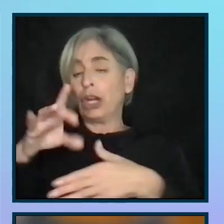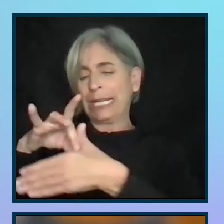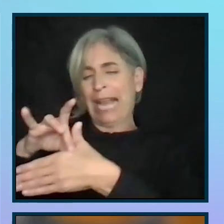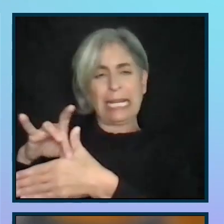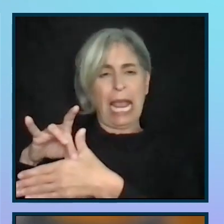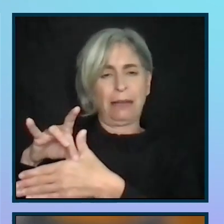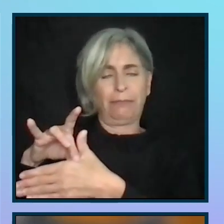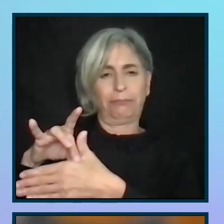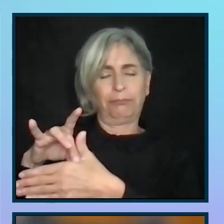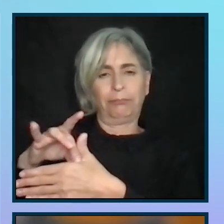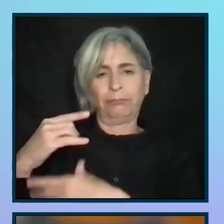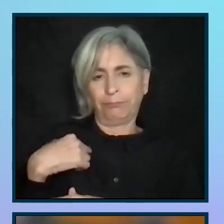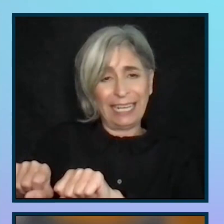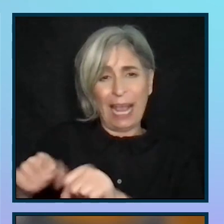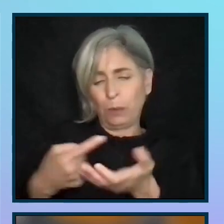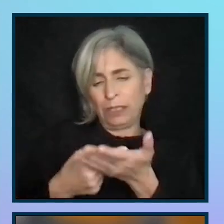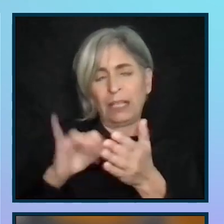do have